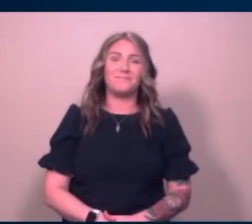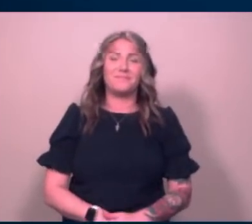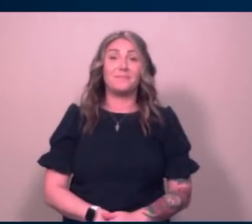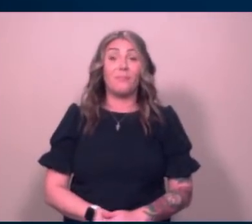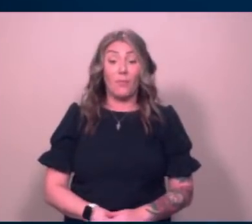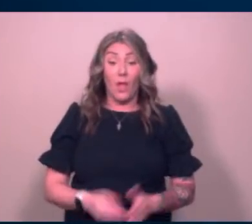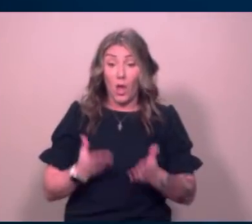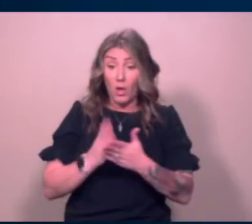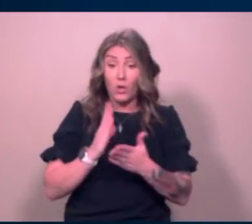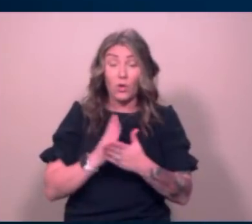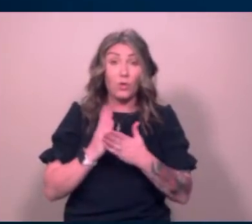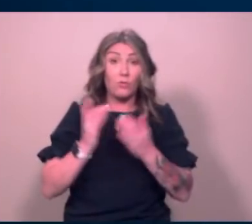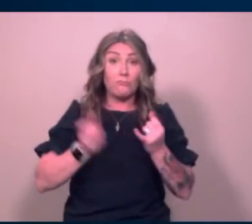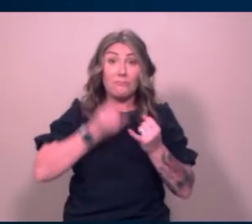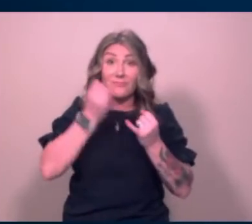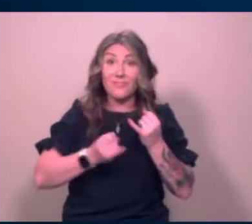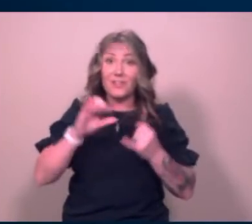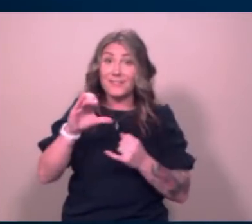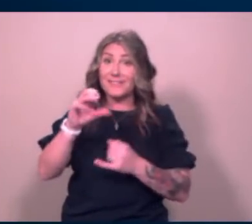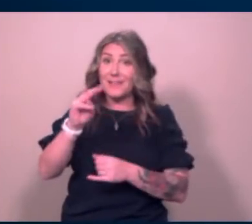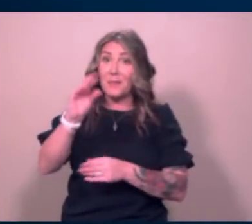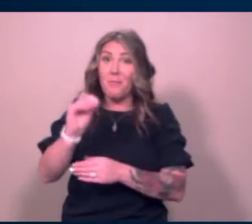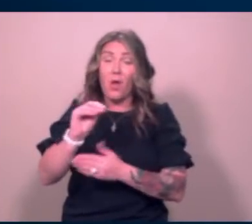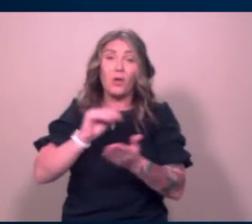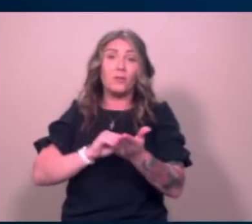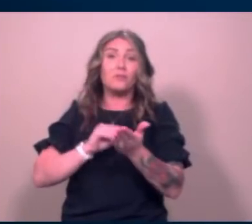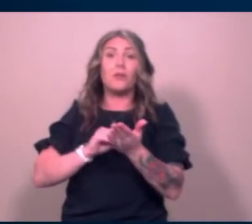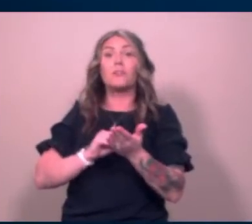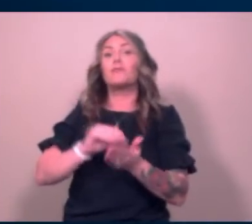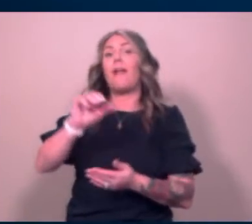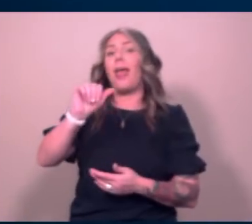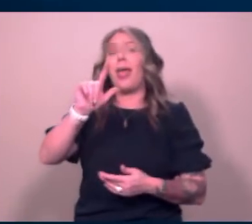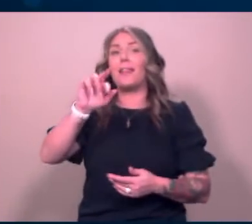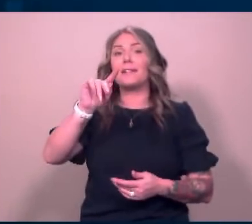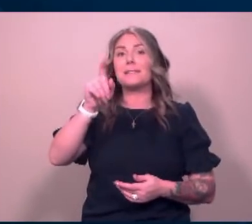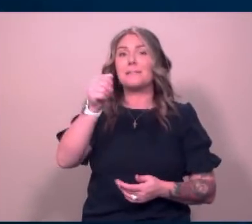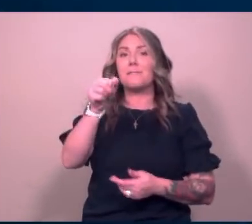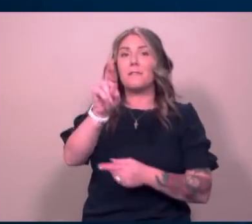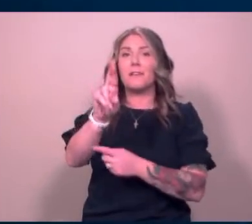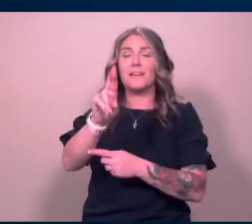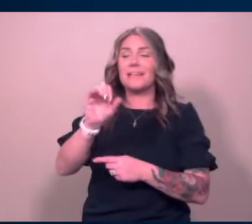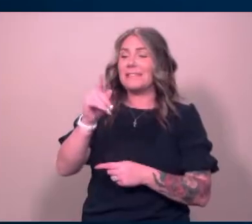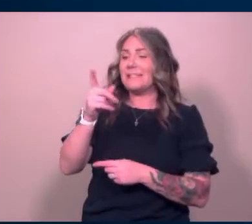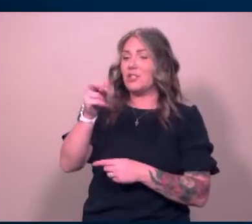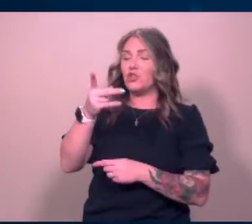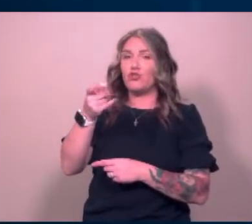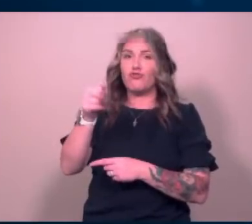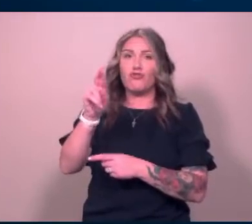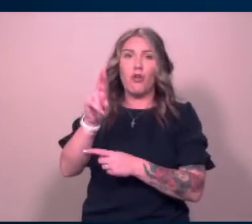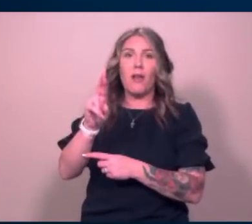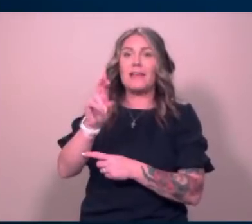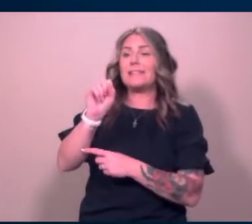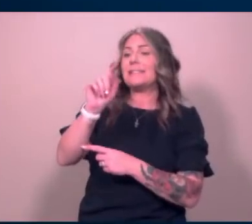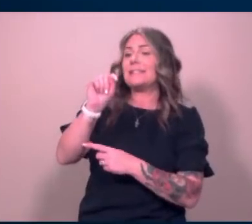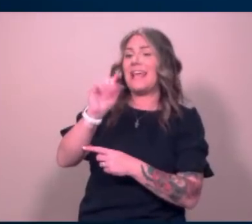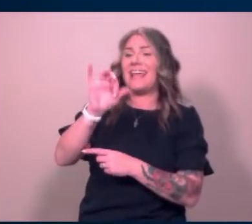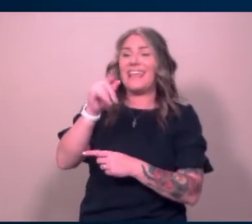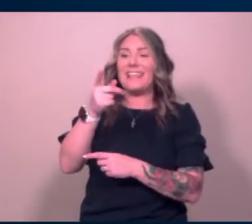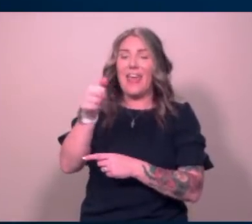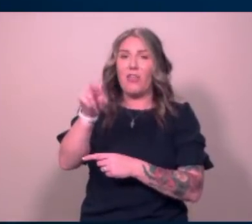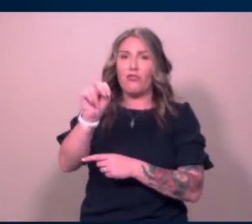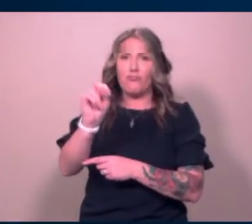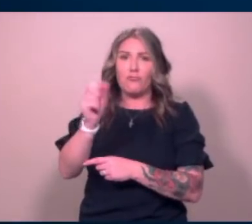right. Our final Chief Medical Officer is Dr. James Alexander, who's at Centura St. Catherine. Dr. Alexander, how are things